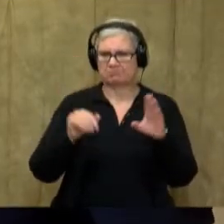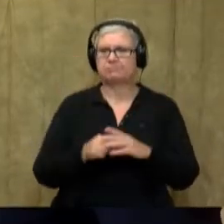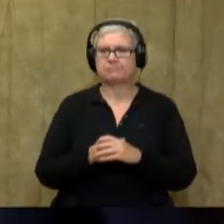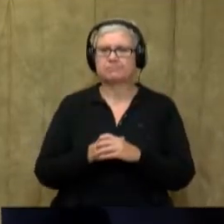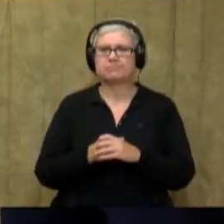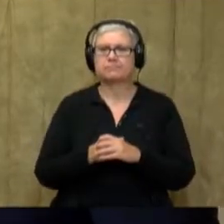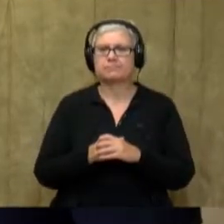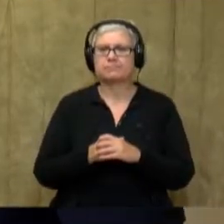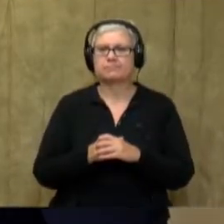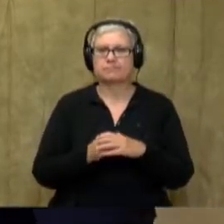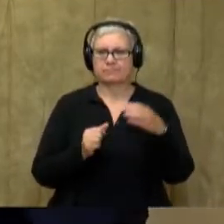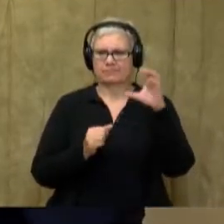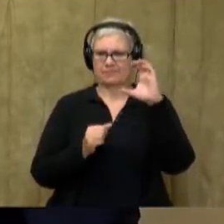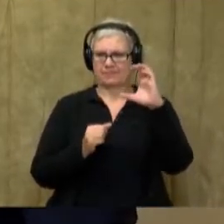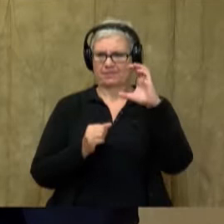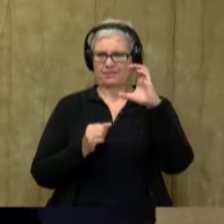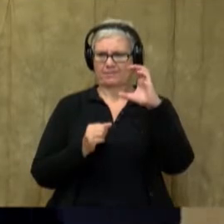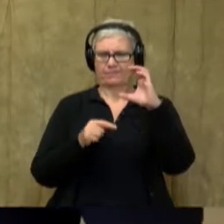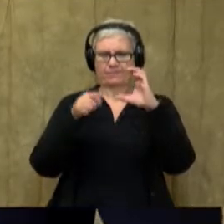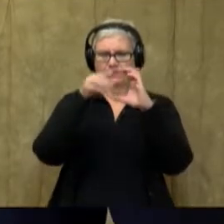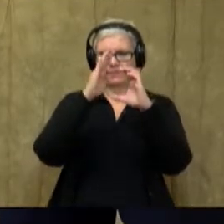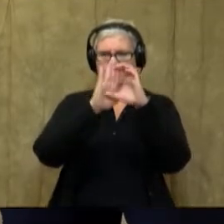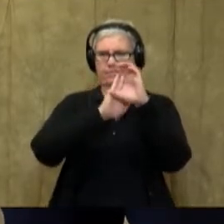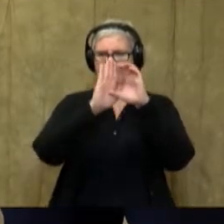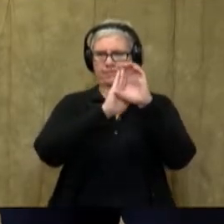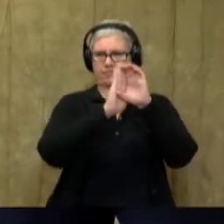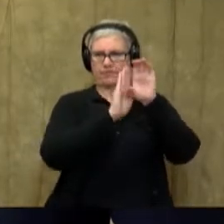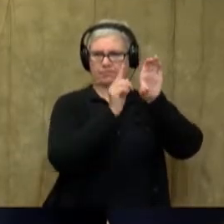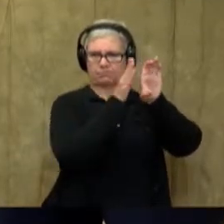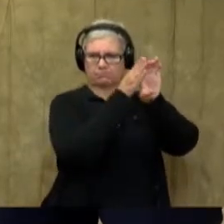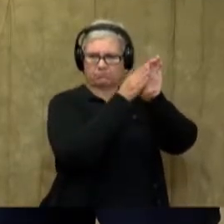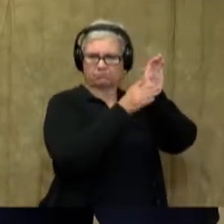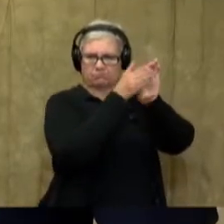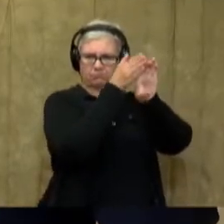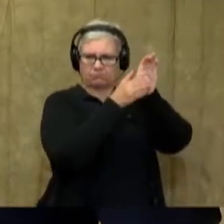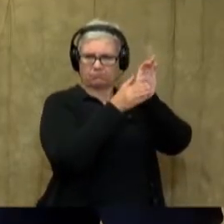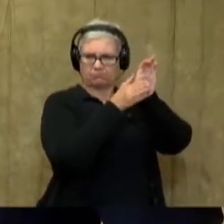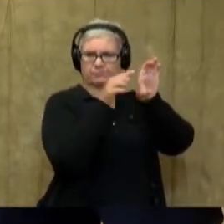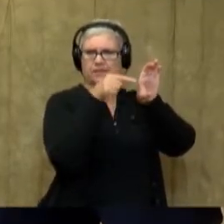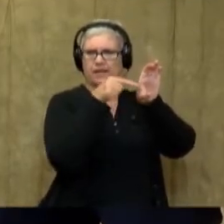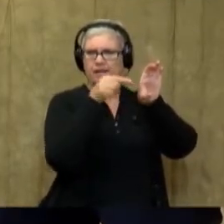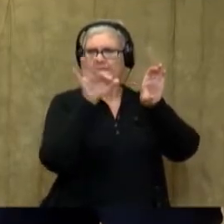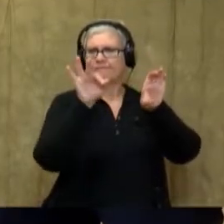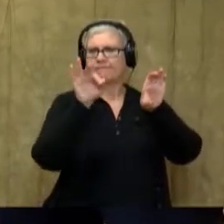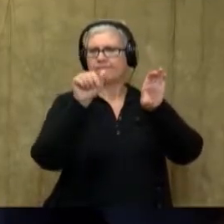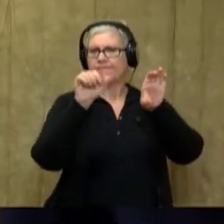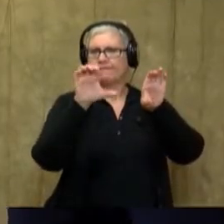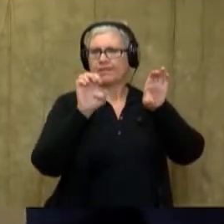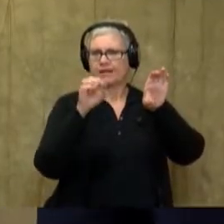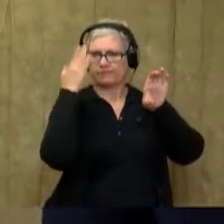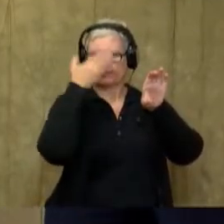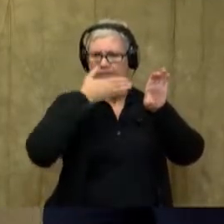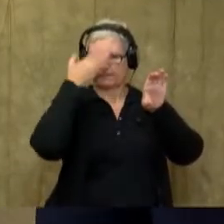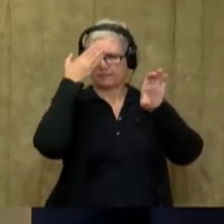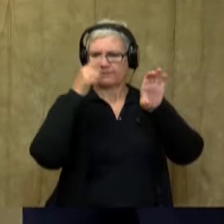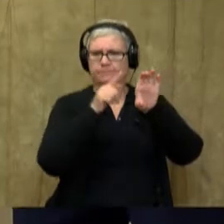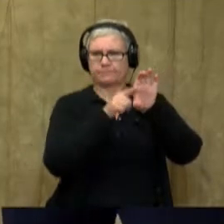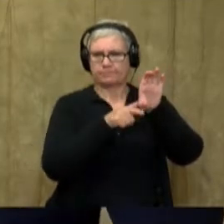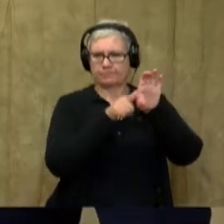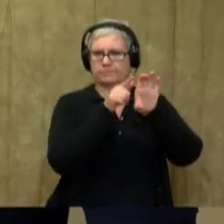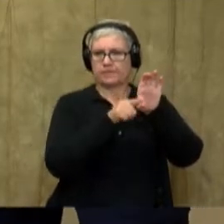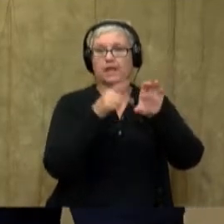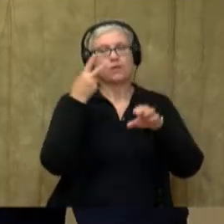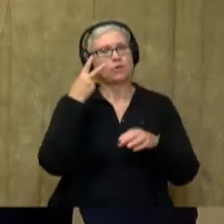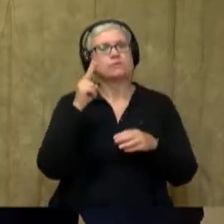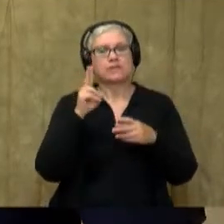have in my hand. But what we see here, these flat surfaces on the cubes, we're going to call a face. Okay, and these vocabulary terms are going to come